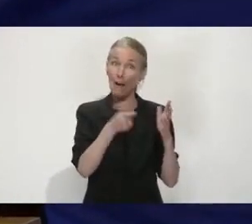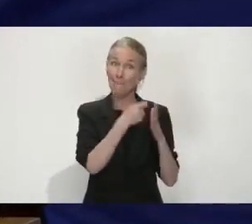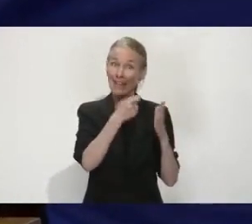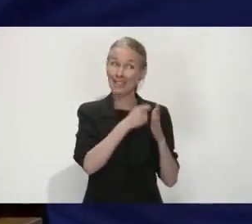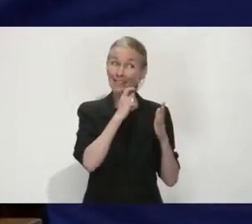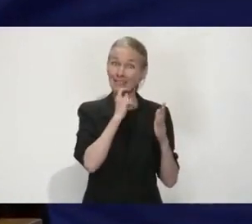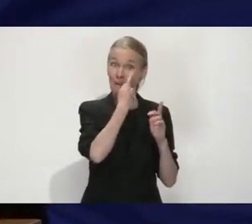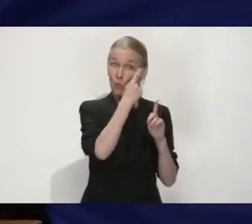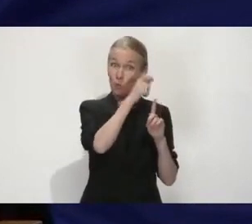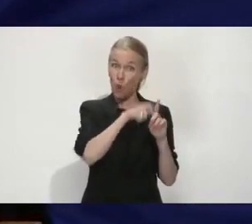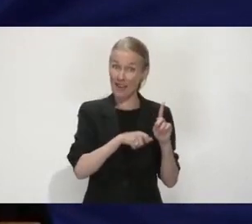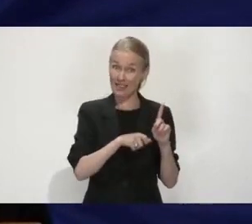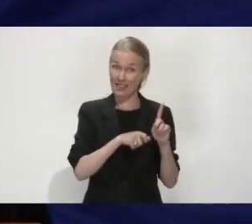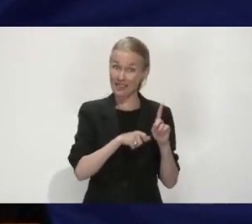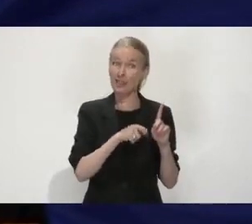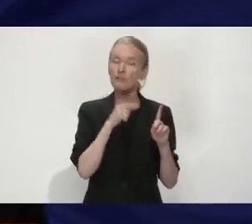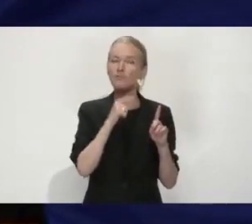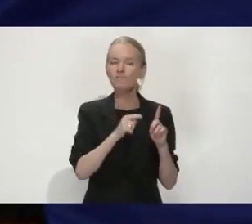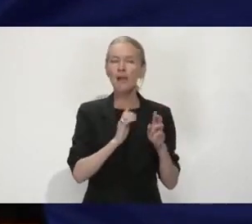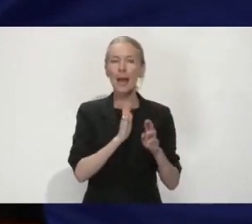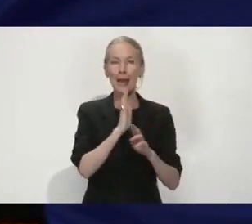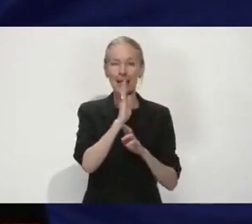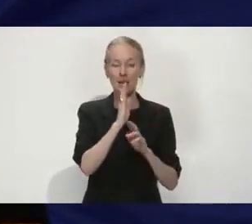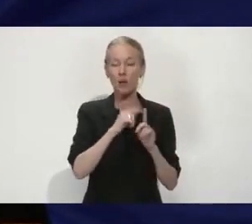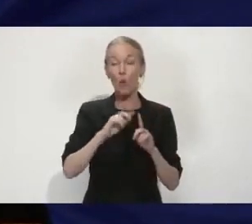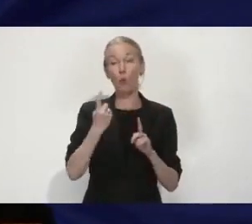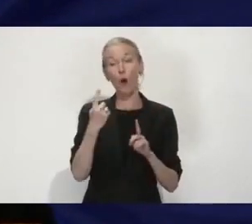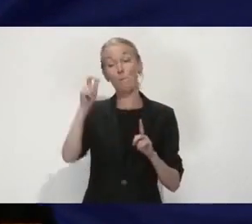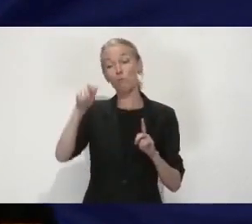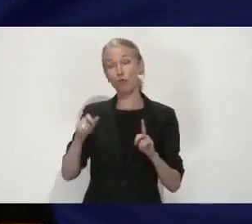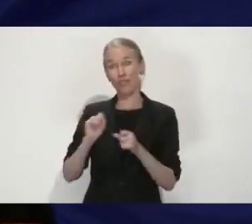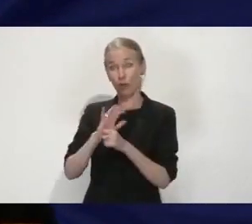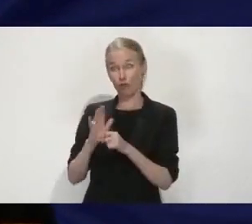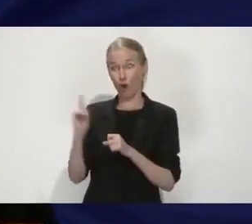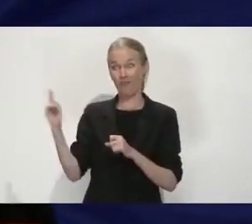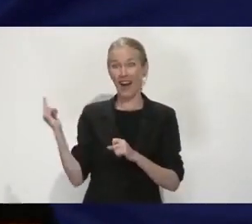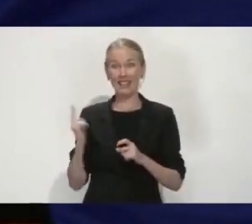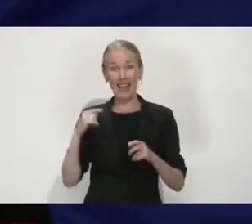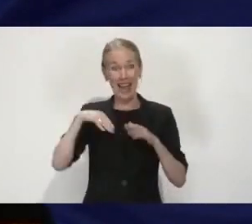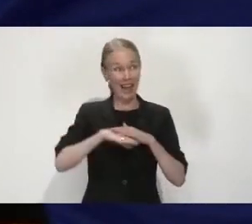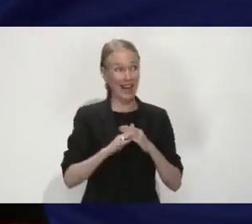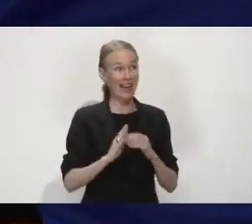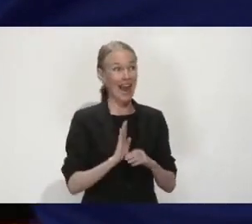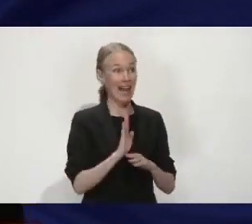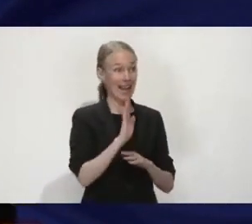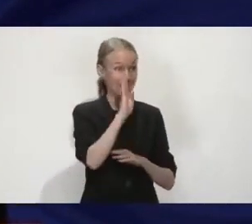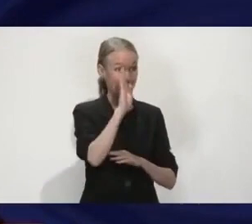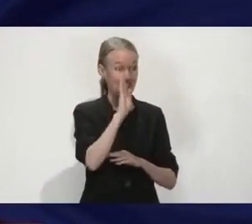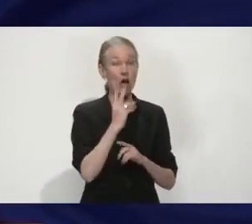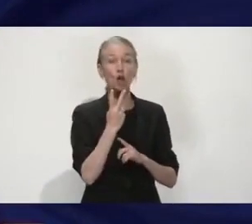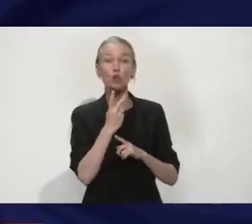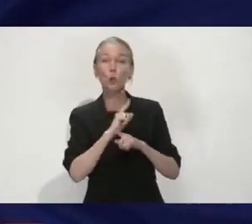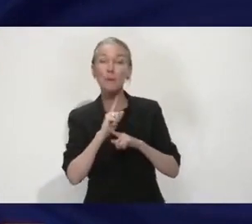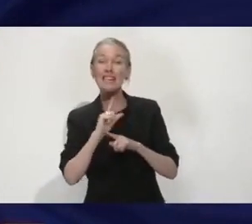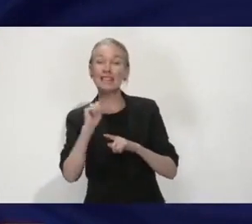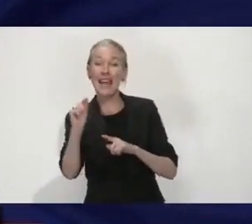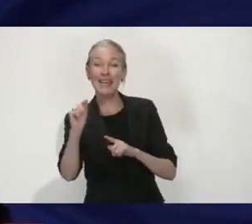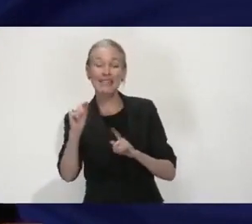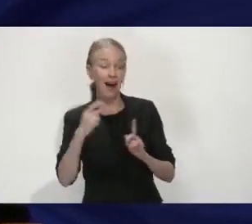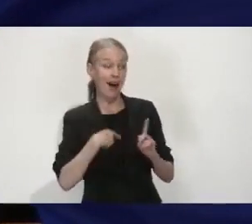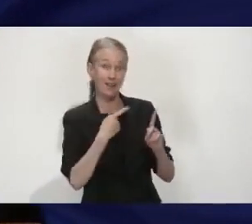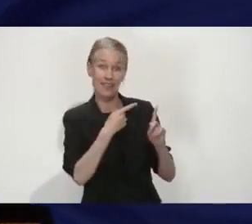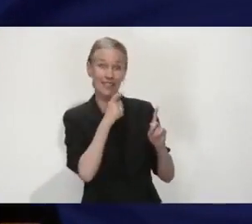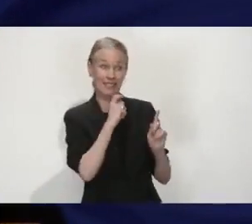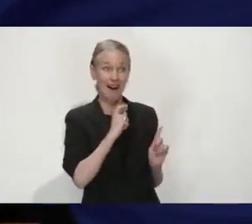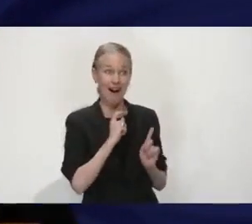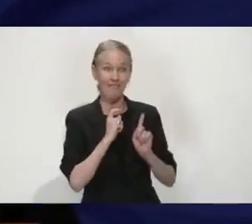maintenance worker riding in the lift. I don't think there's a standard operating procedure with a cleaning regime that will be every 2 minutes. So that's why we have to